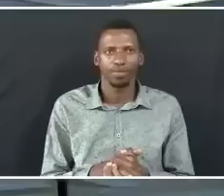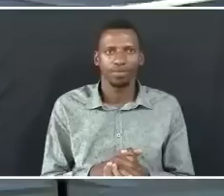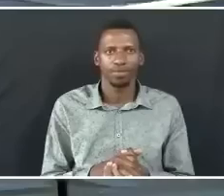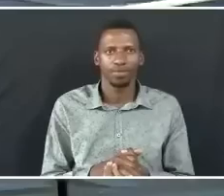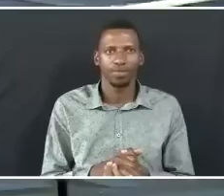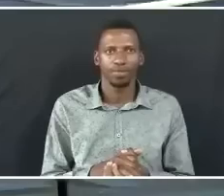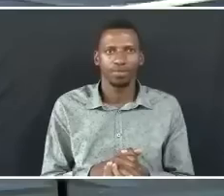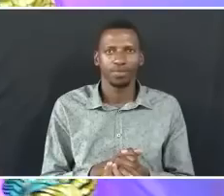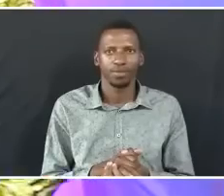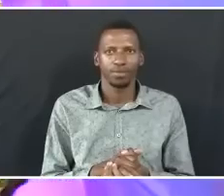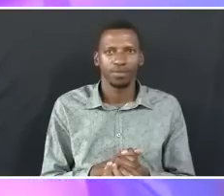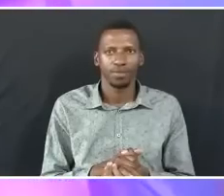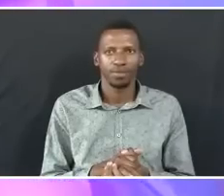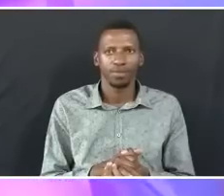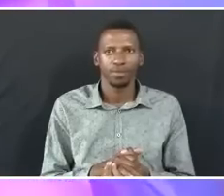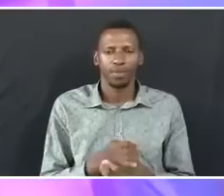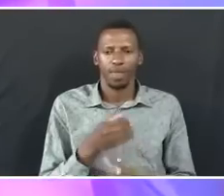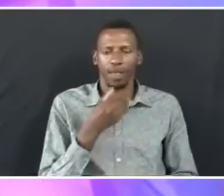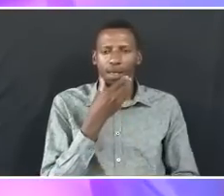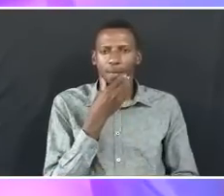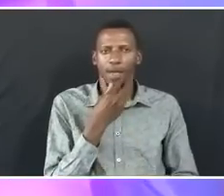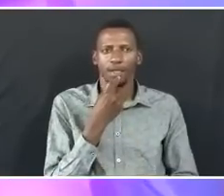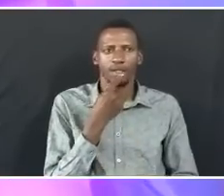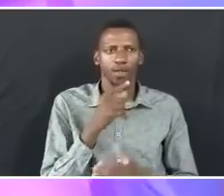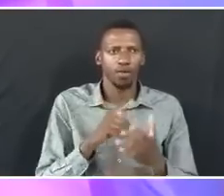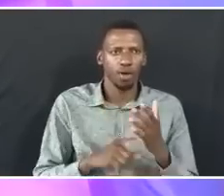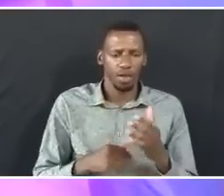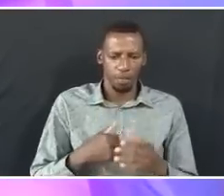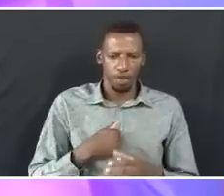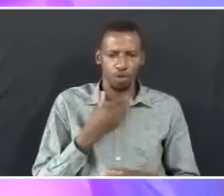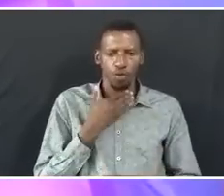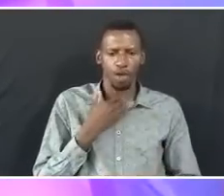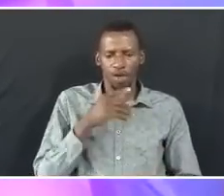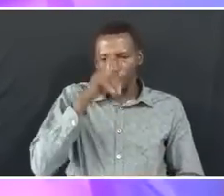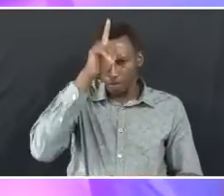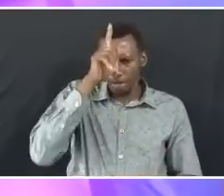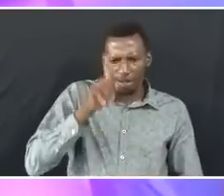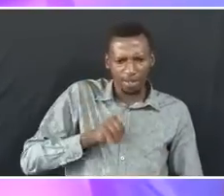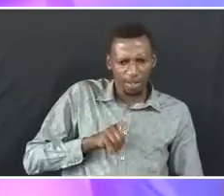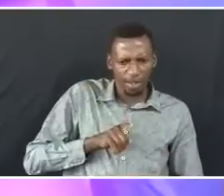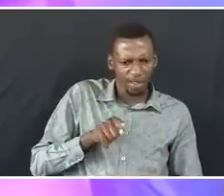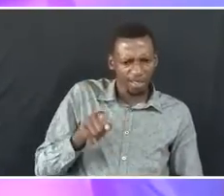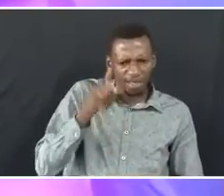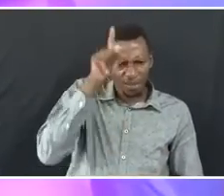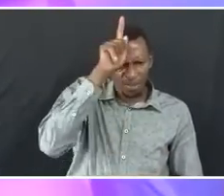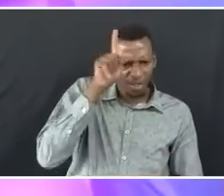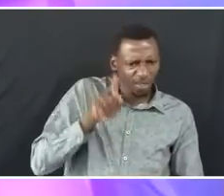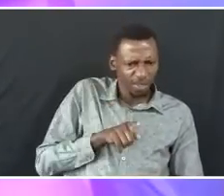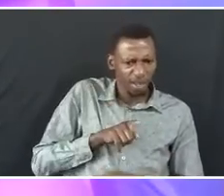The men are saying, I want kienyeji. And I'm asking, what is this kienyeji saying?